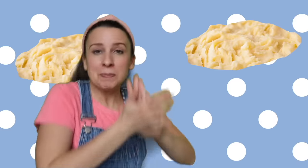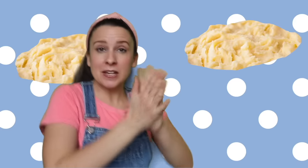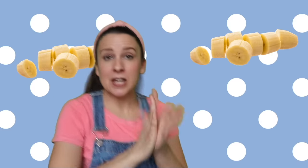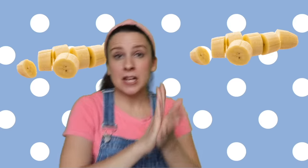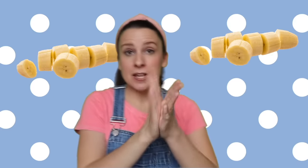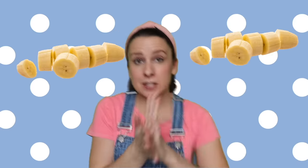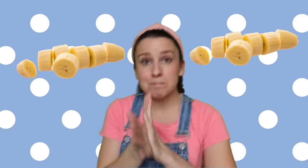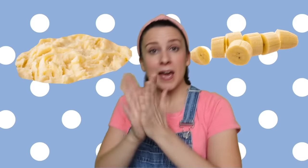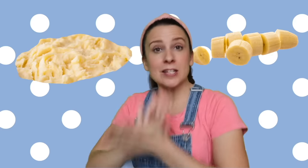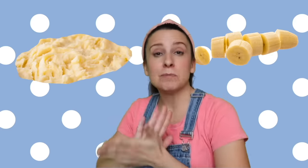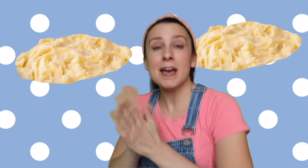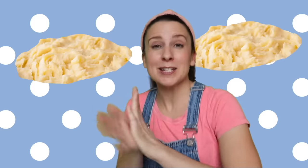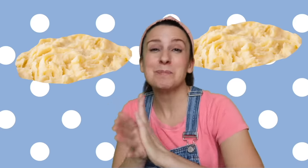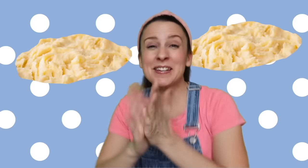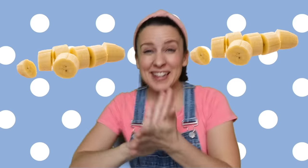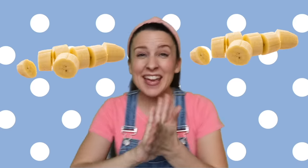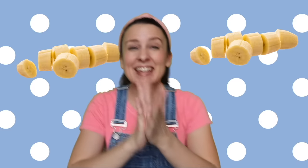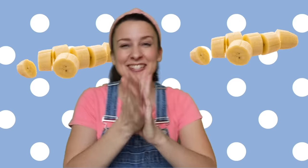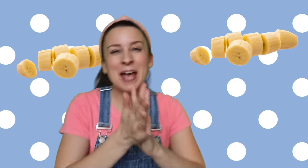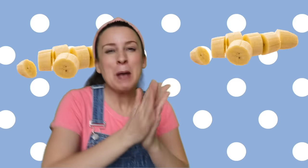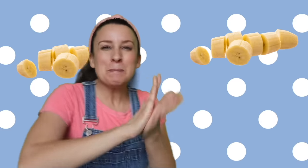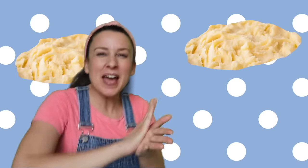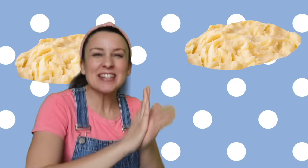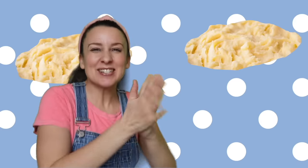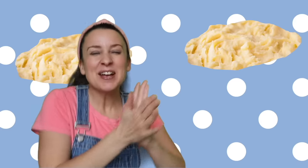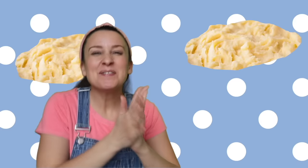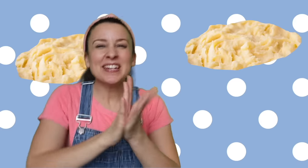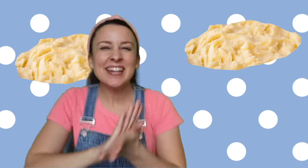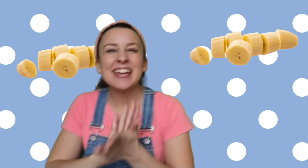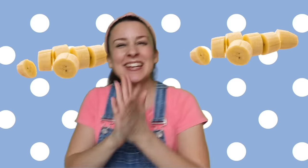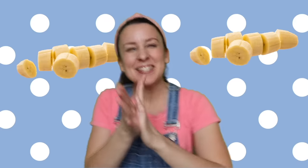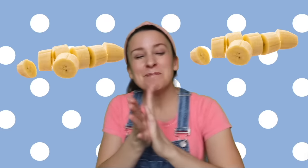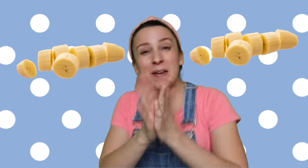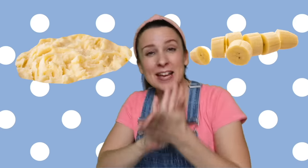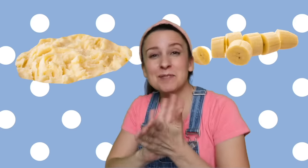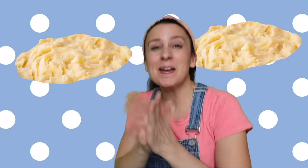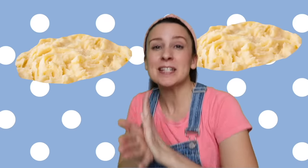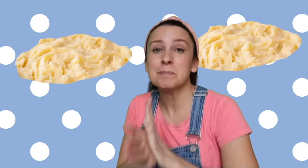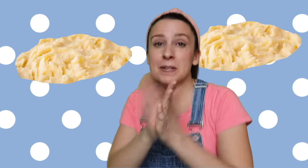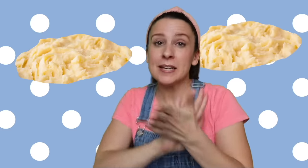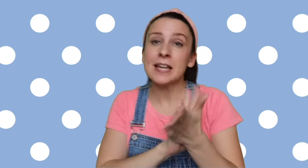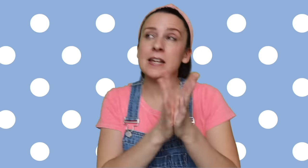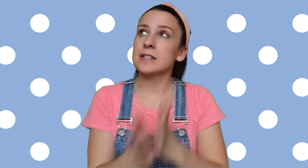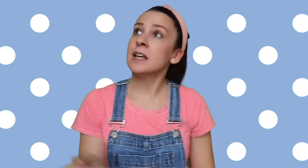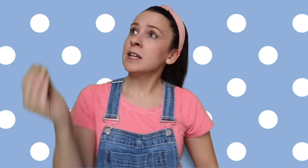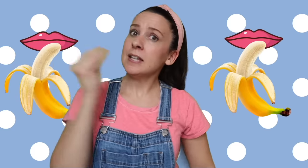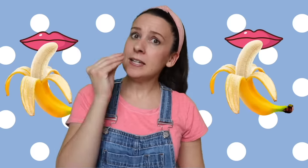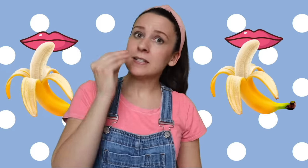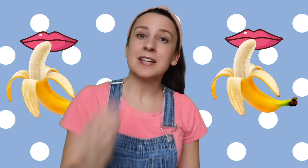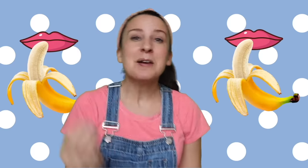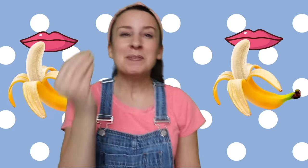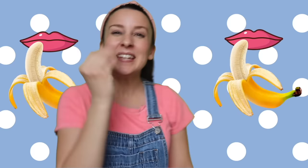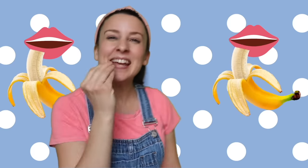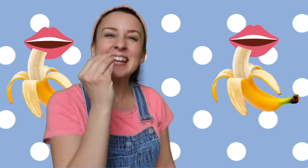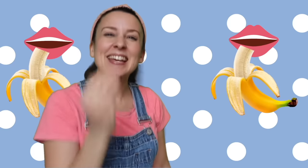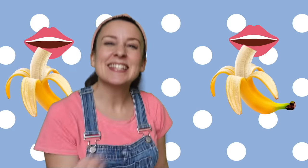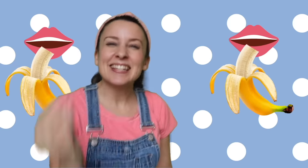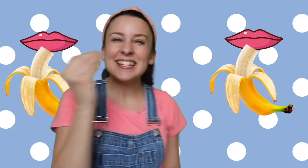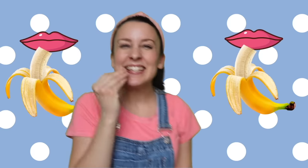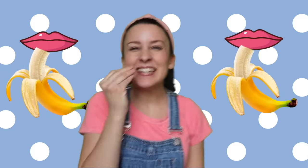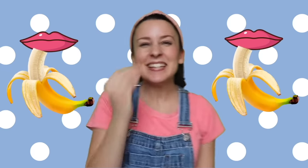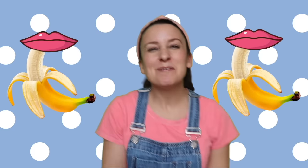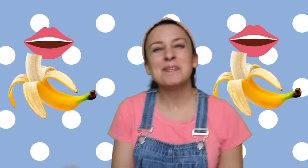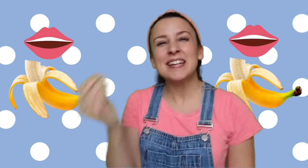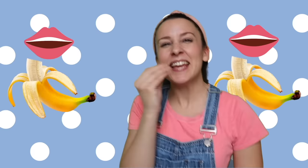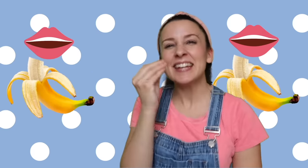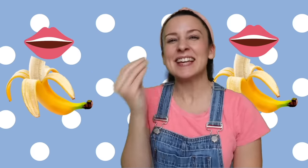mash, bananas, mash, mash, bananas, mash, bananas, mash, mash, bananas, eat, bananas,